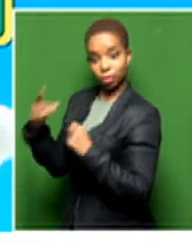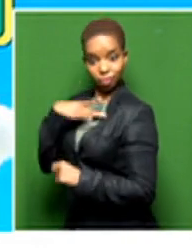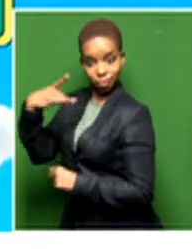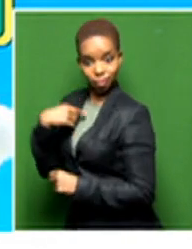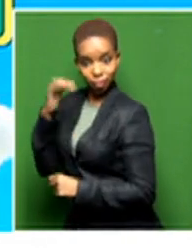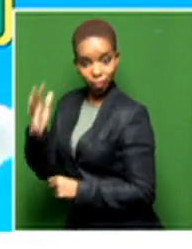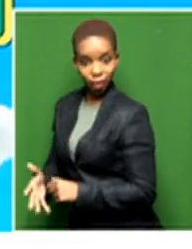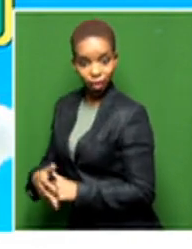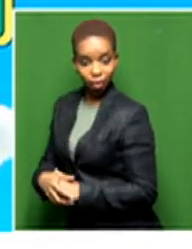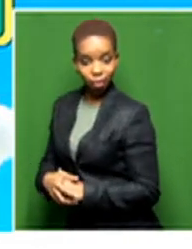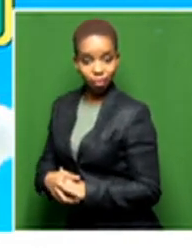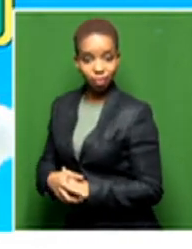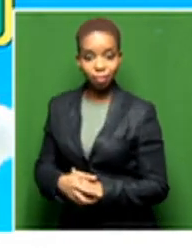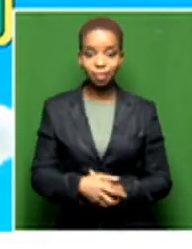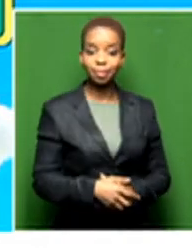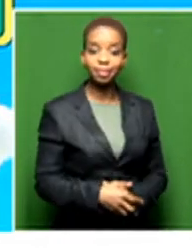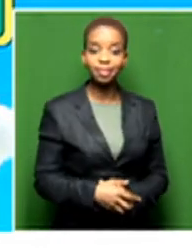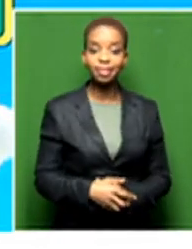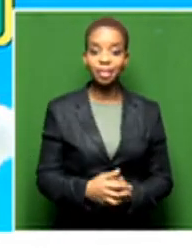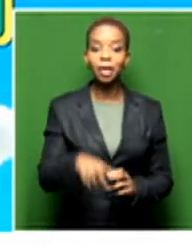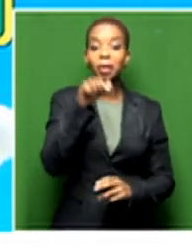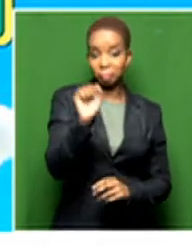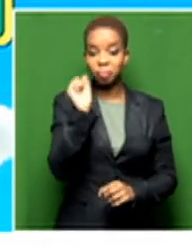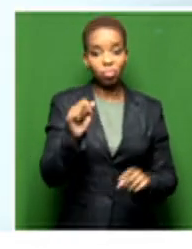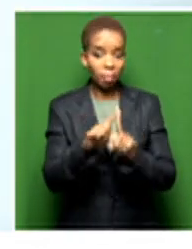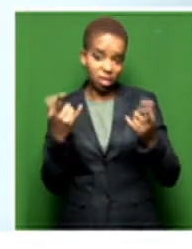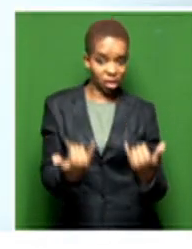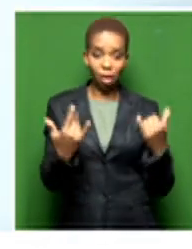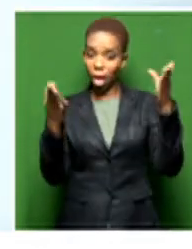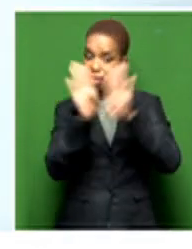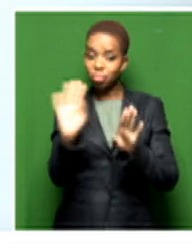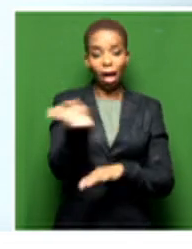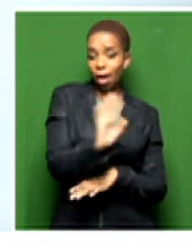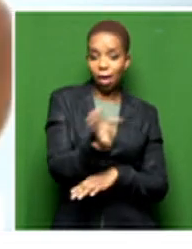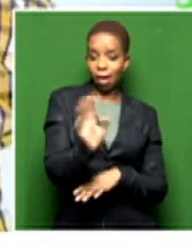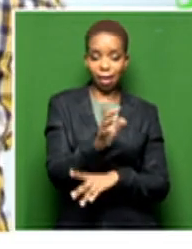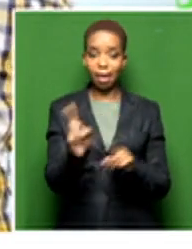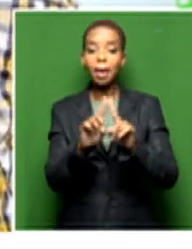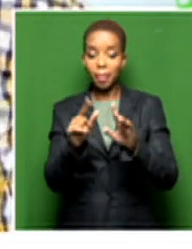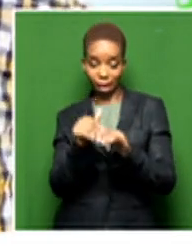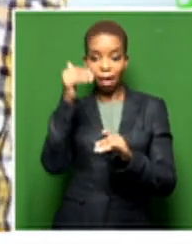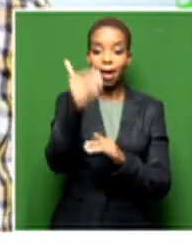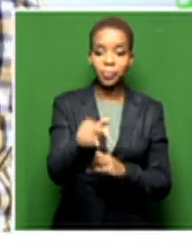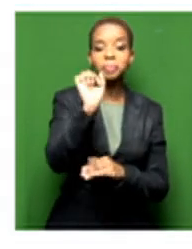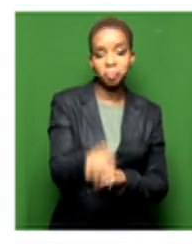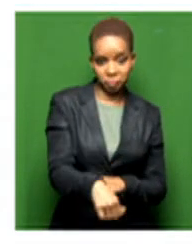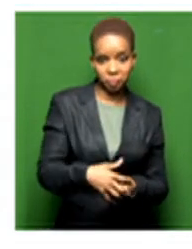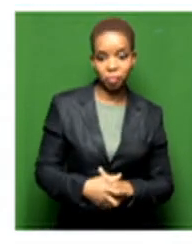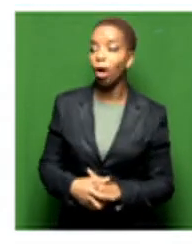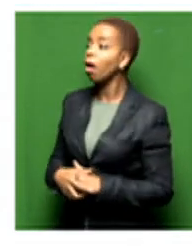invited? I'm over, but not during lockdown. Because that's not cool. Oh, okay.